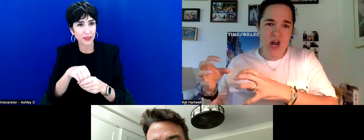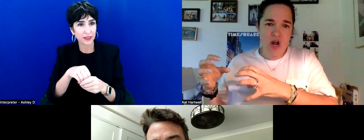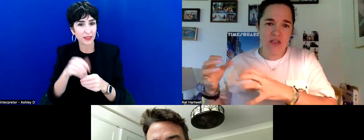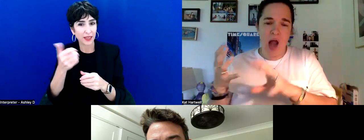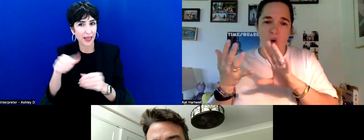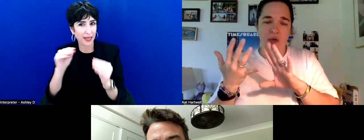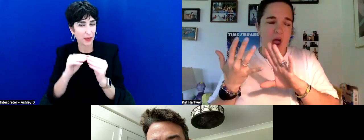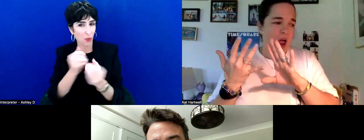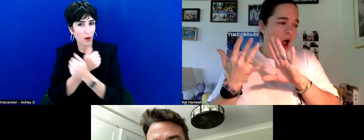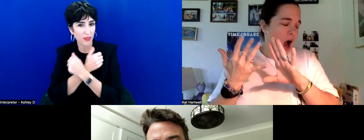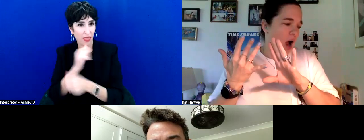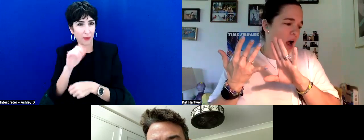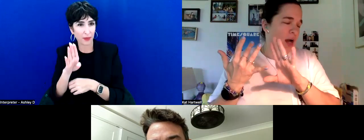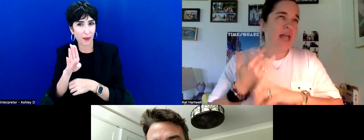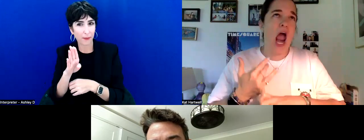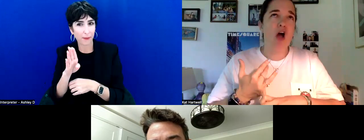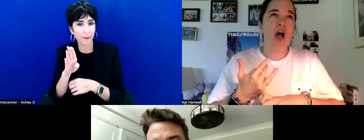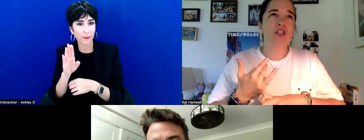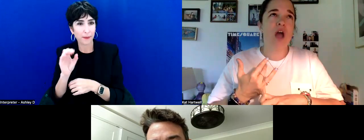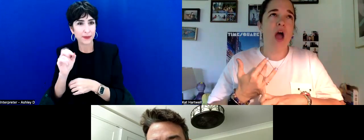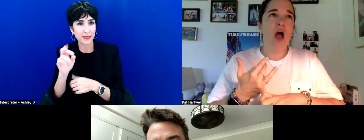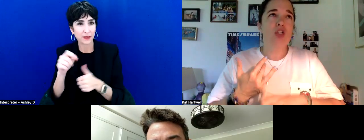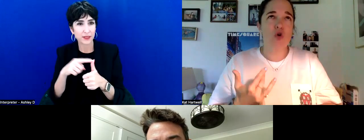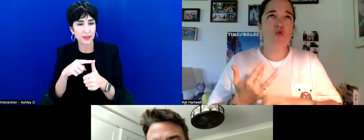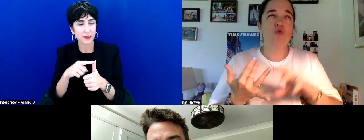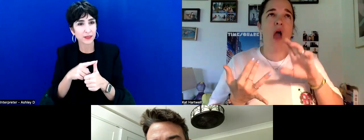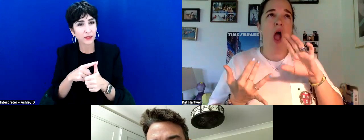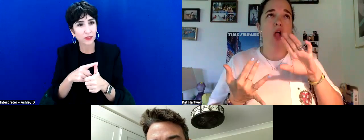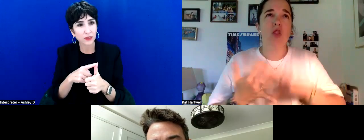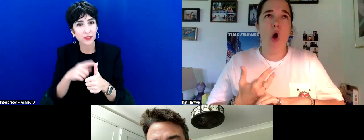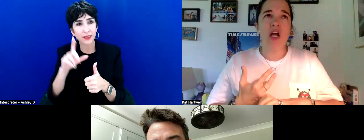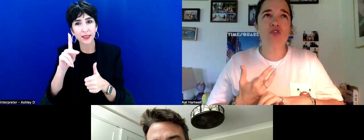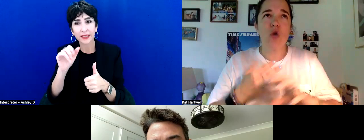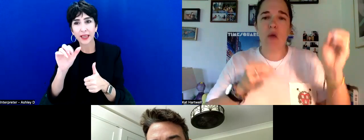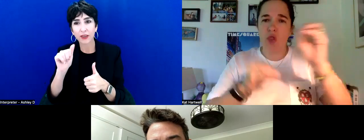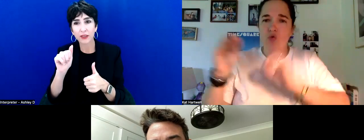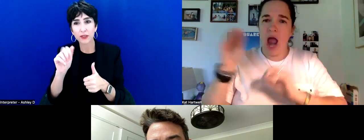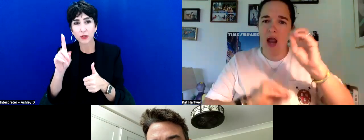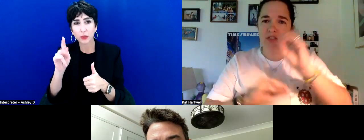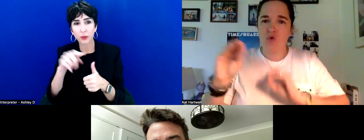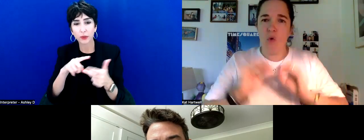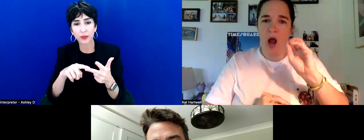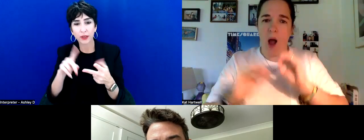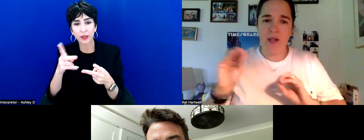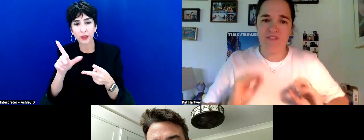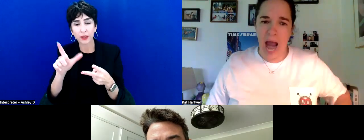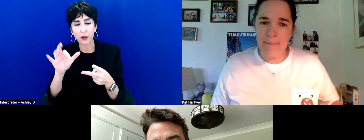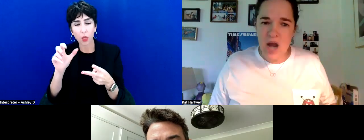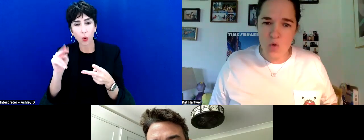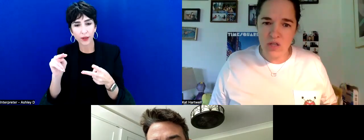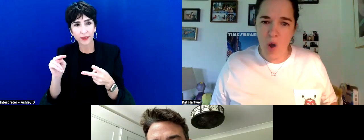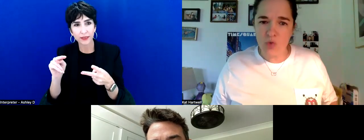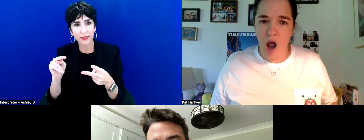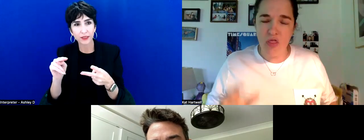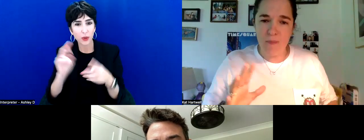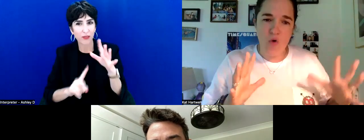club doing like with Carrot, Tune, Laundry, where you guys do a couple of